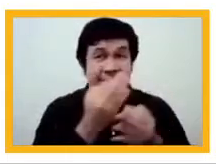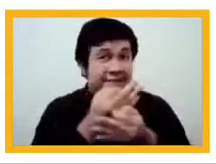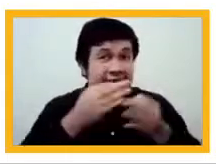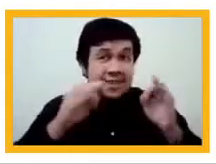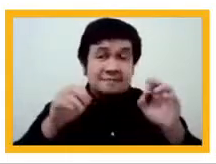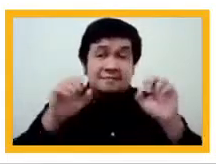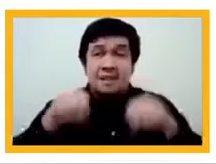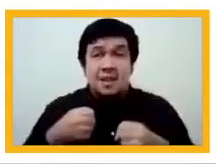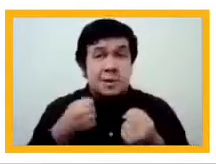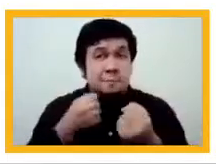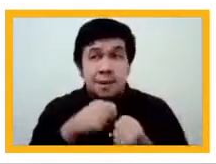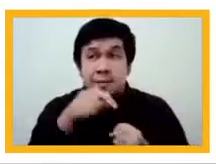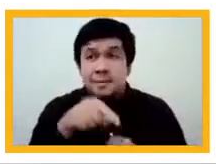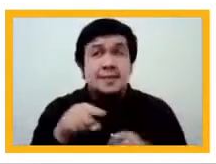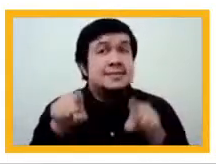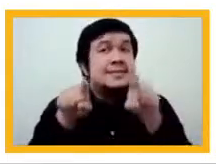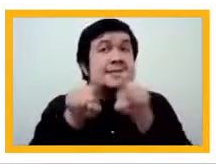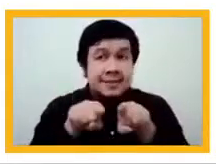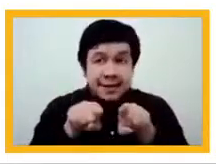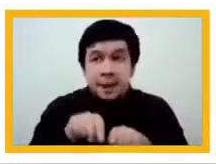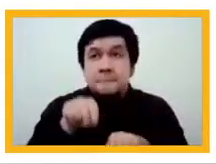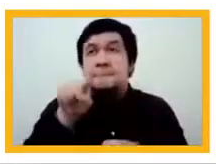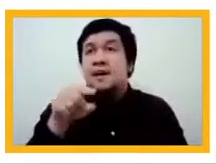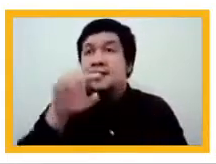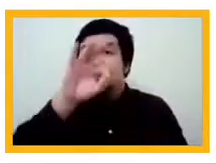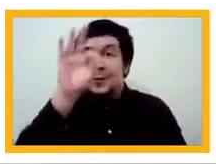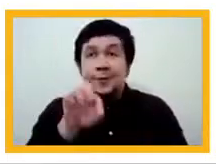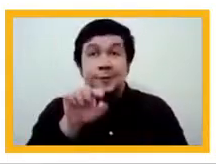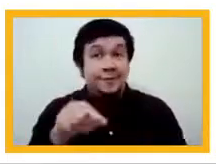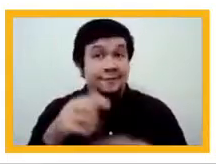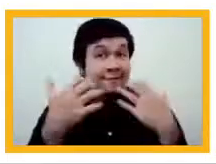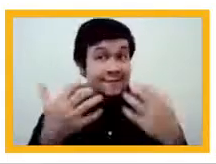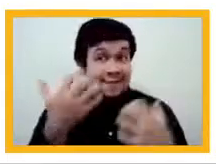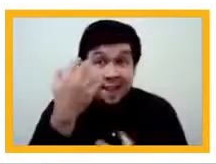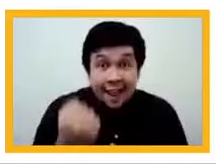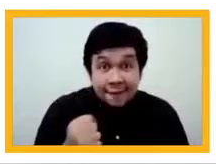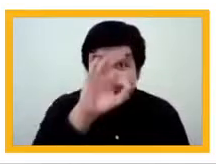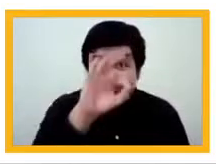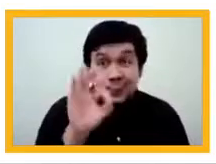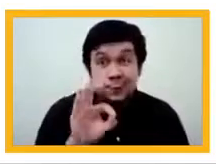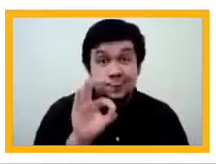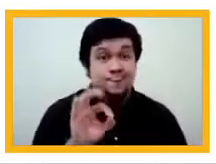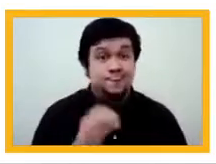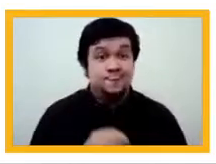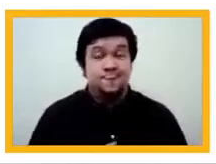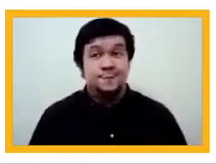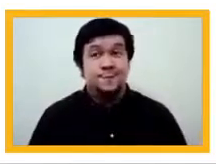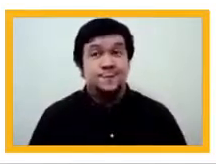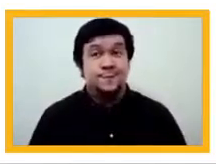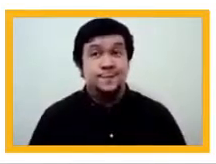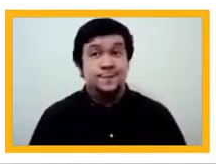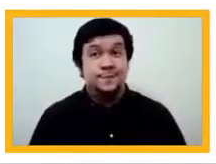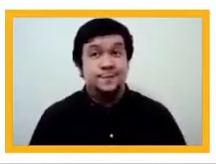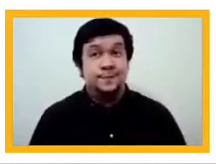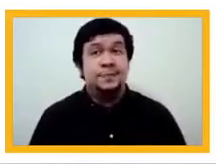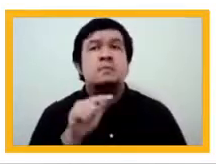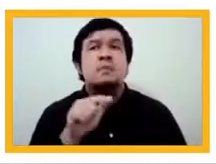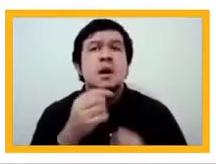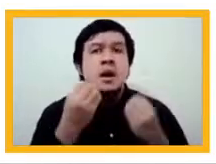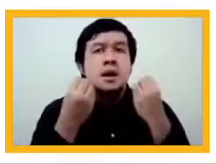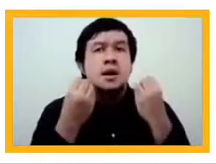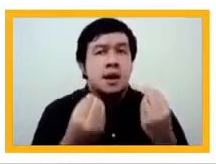audience, where someone is asking how developed countries can